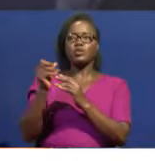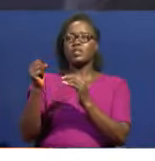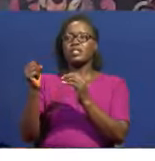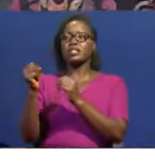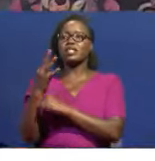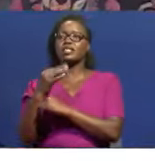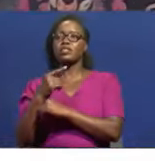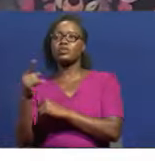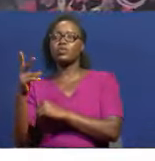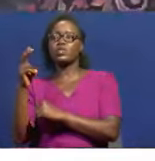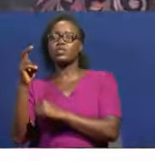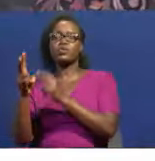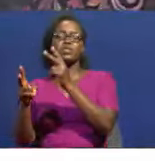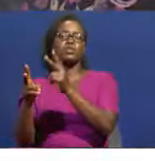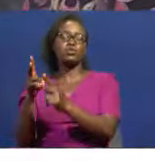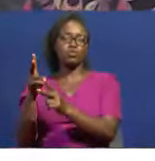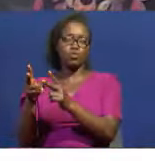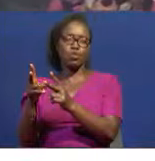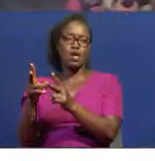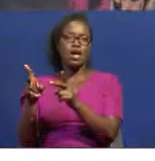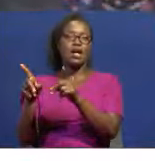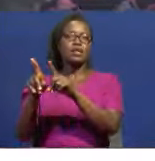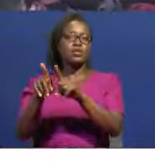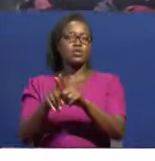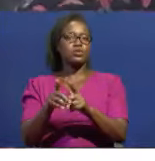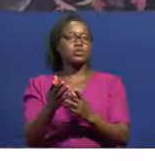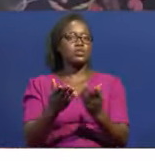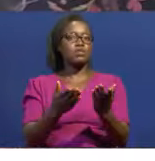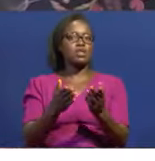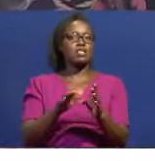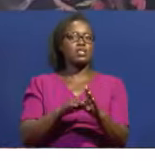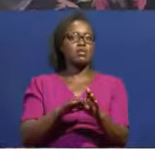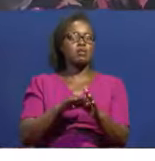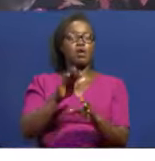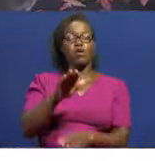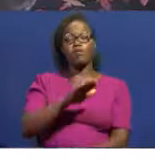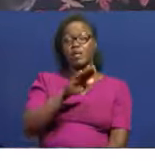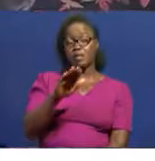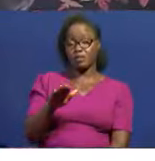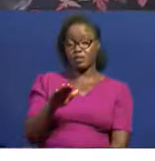2013 and 2022, as well as served as Member of Parliament.